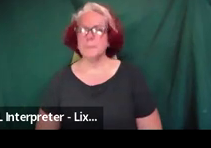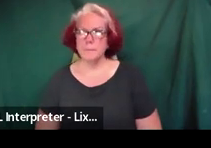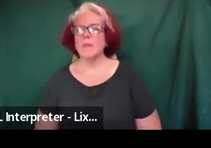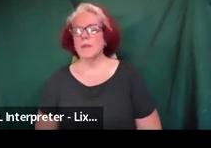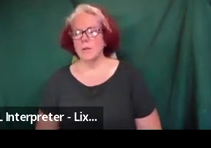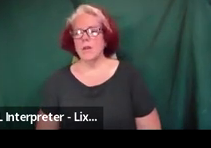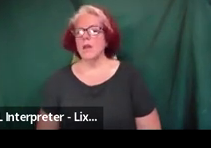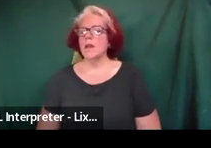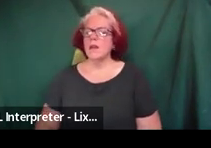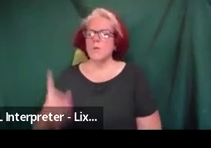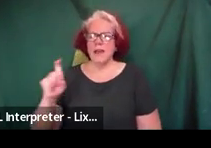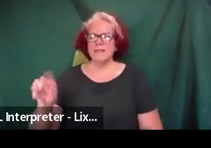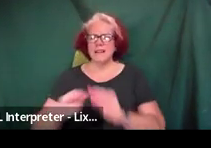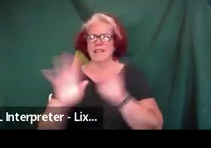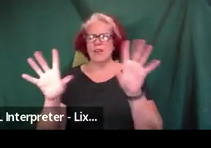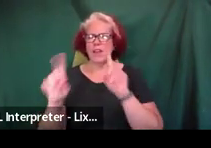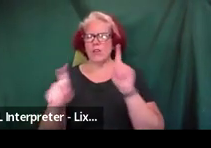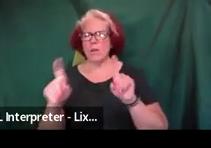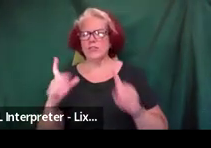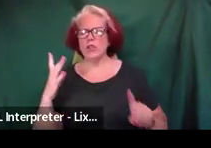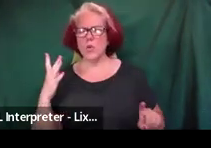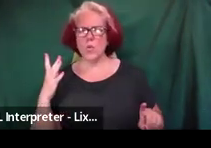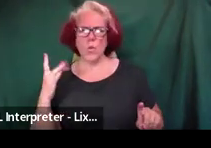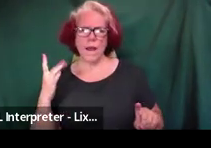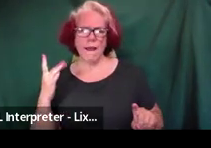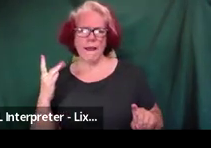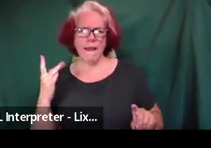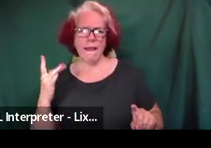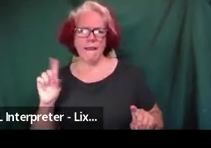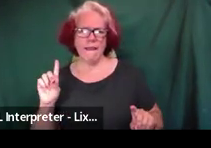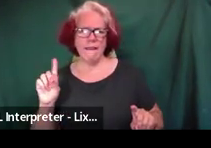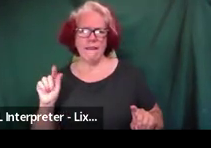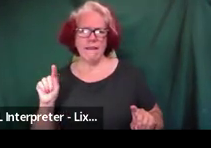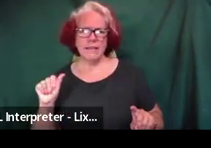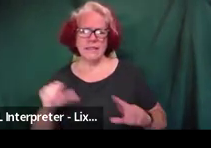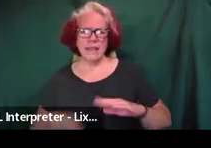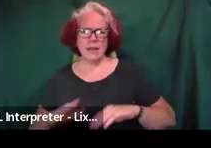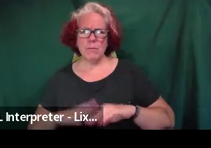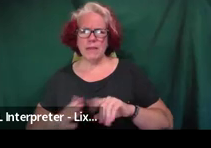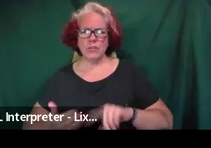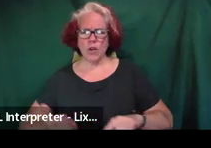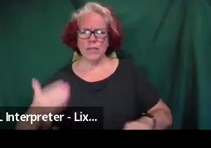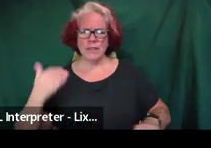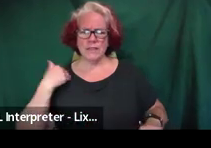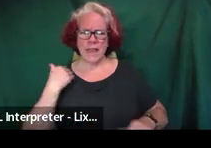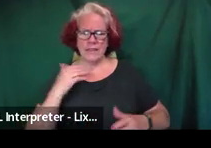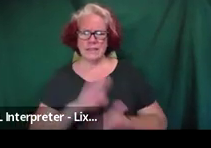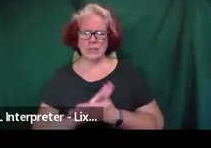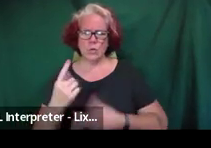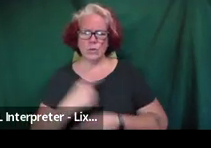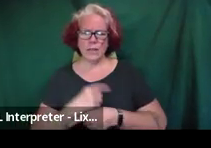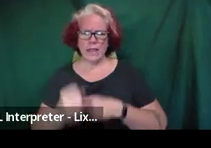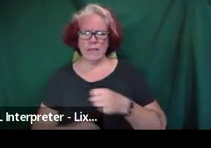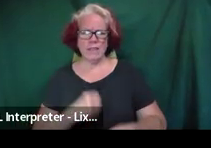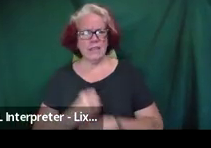Yeah. Can I just ask a clarifying question? Why mm-hmm. why is the data based on the last school day of the year when,